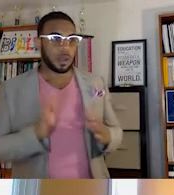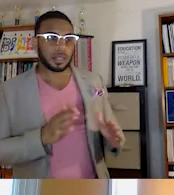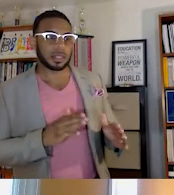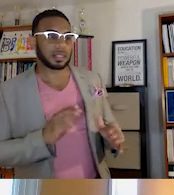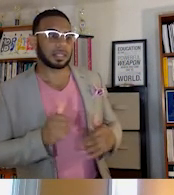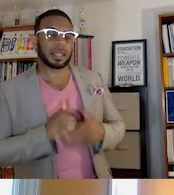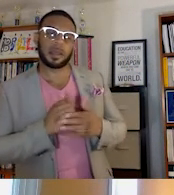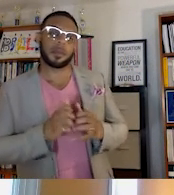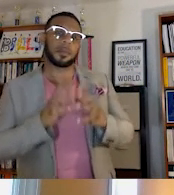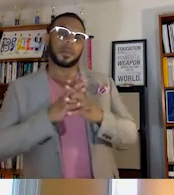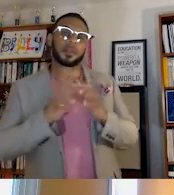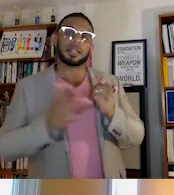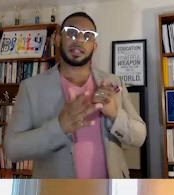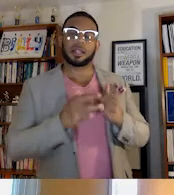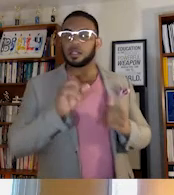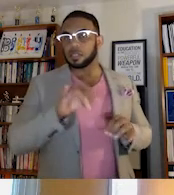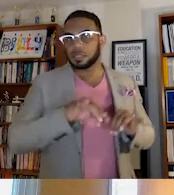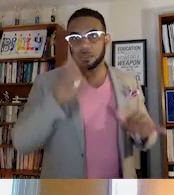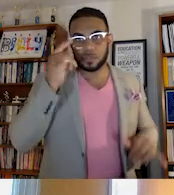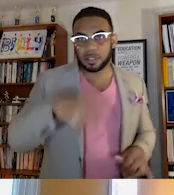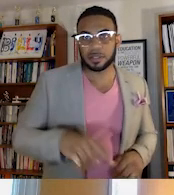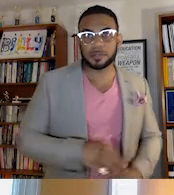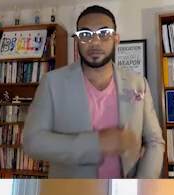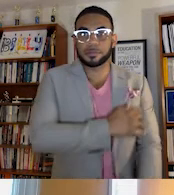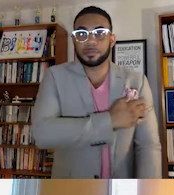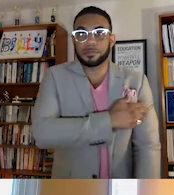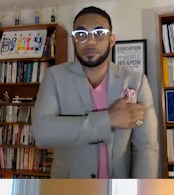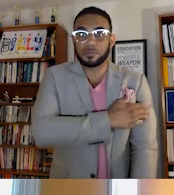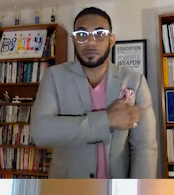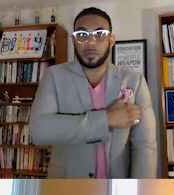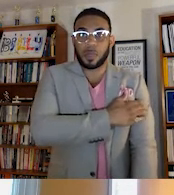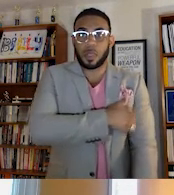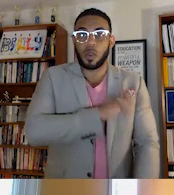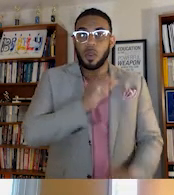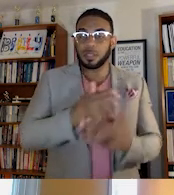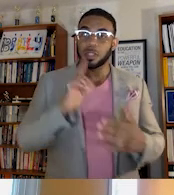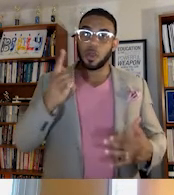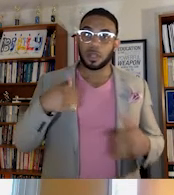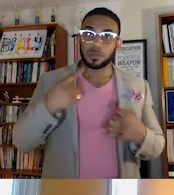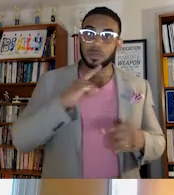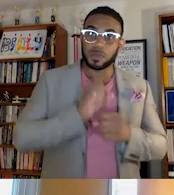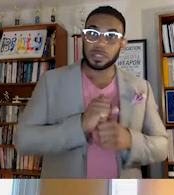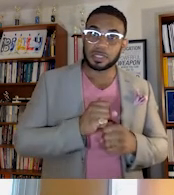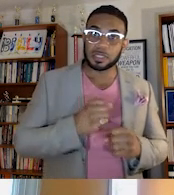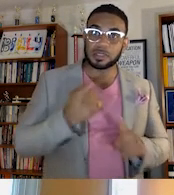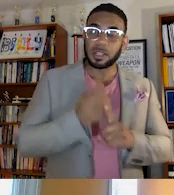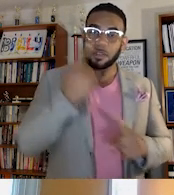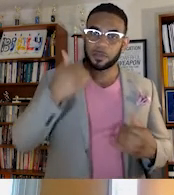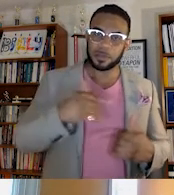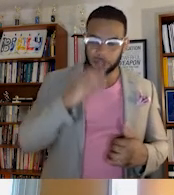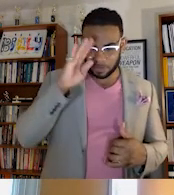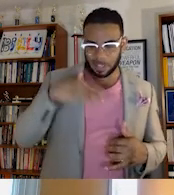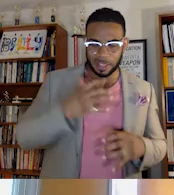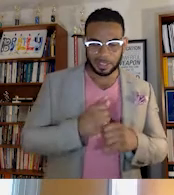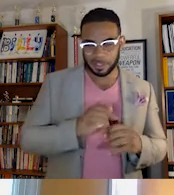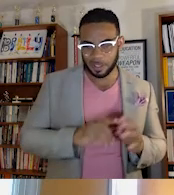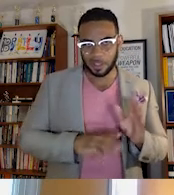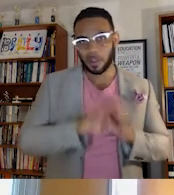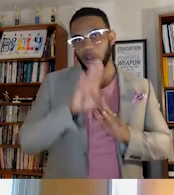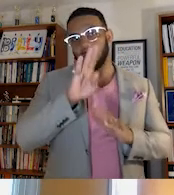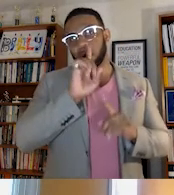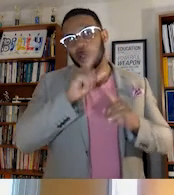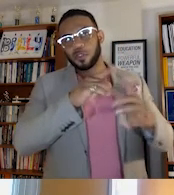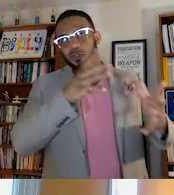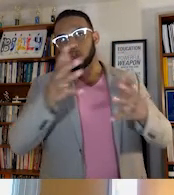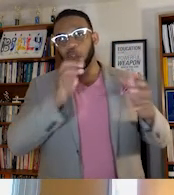organizations to help build technology systems for them. And one of the things that has always been really striking for me, I get to go up, talk